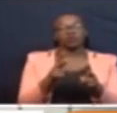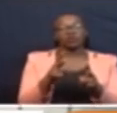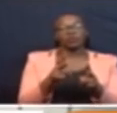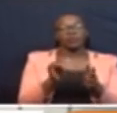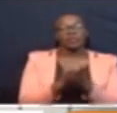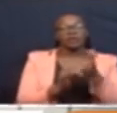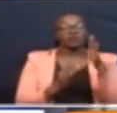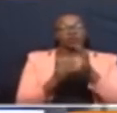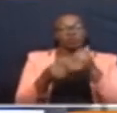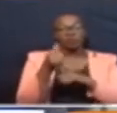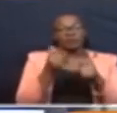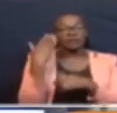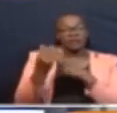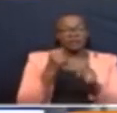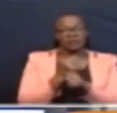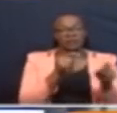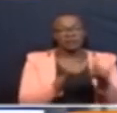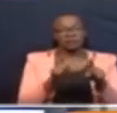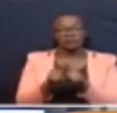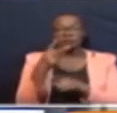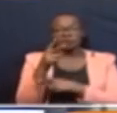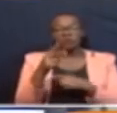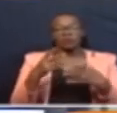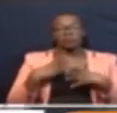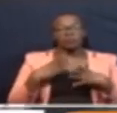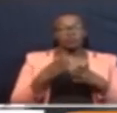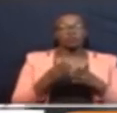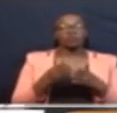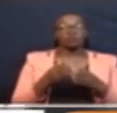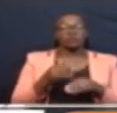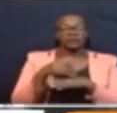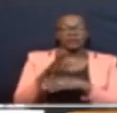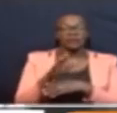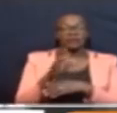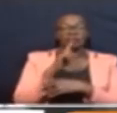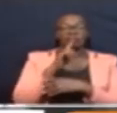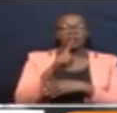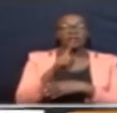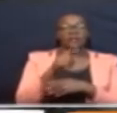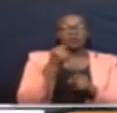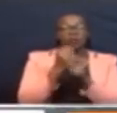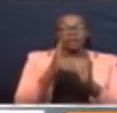10,722 units. The tough operating environment last year also saw the dealer send home over 100 employees.